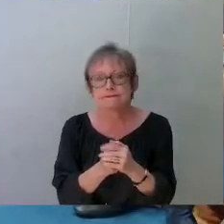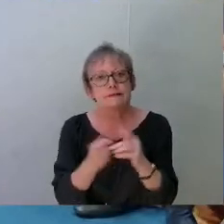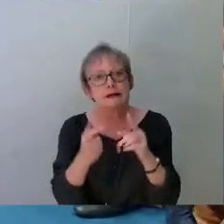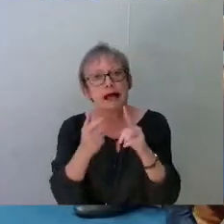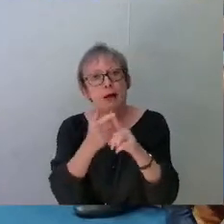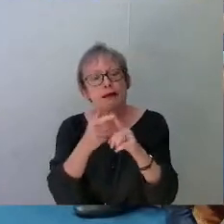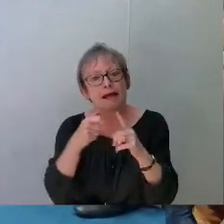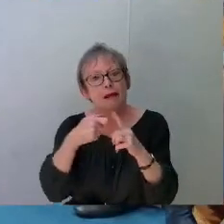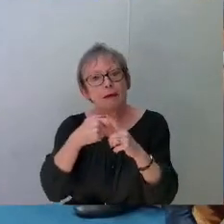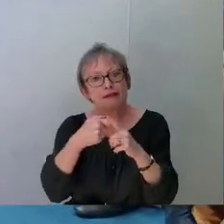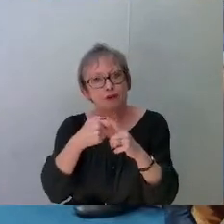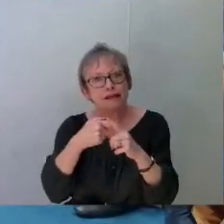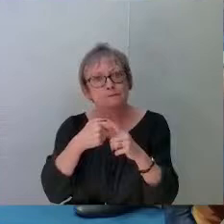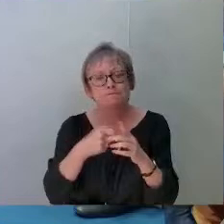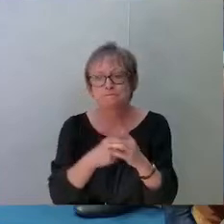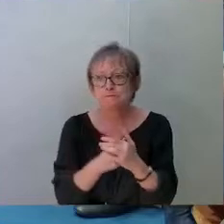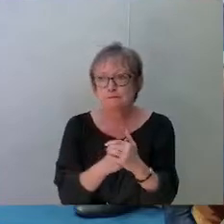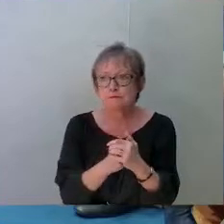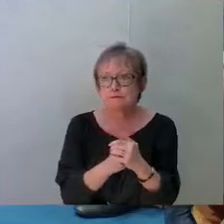Emily Kirkpatrick.